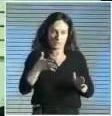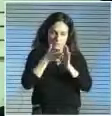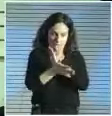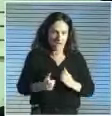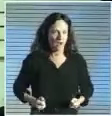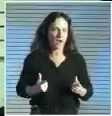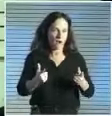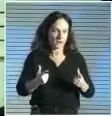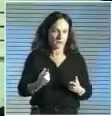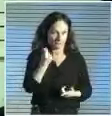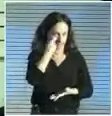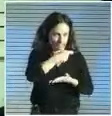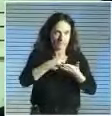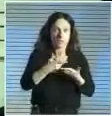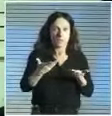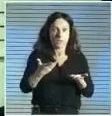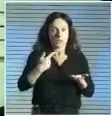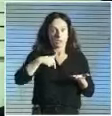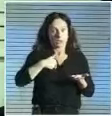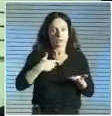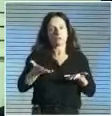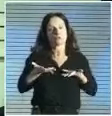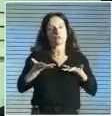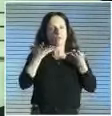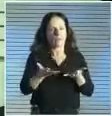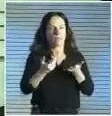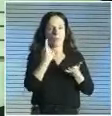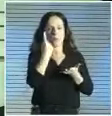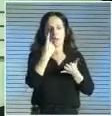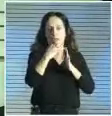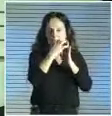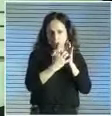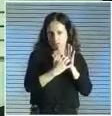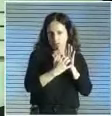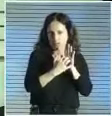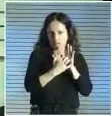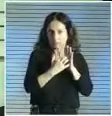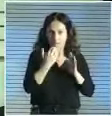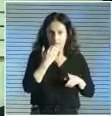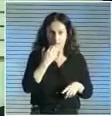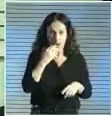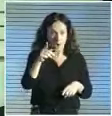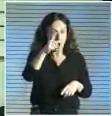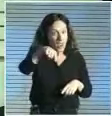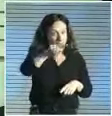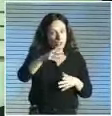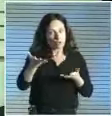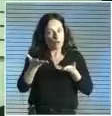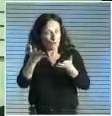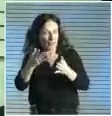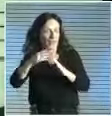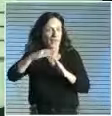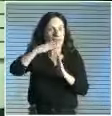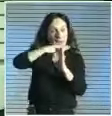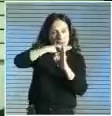they pay if they reach certain level of improvement and commitment in sustainable